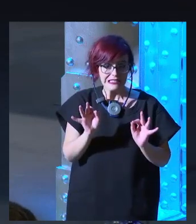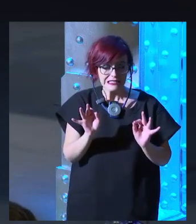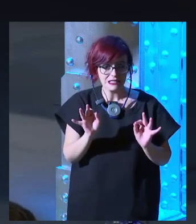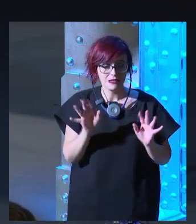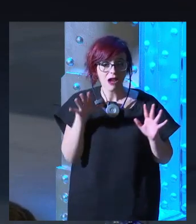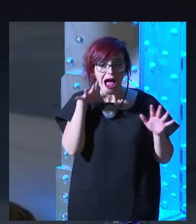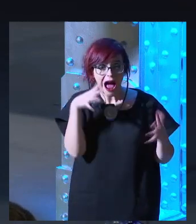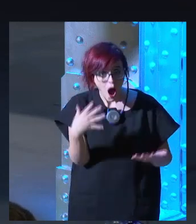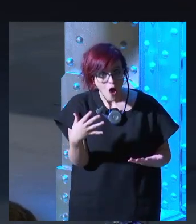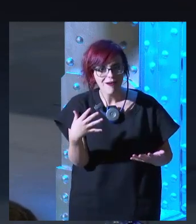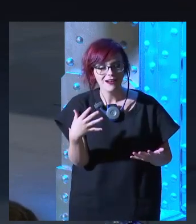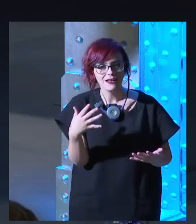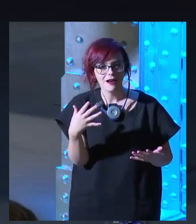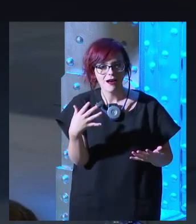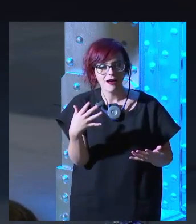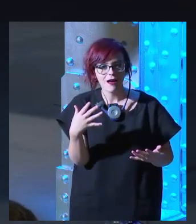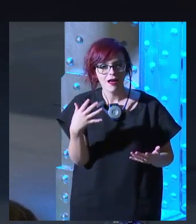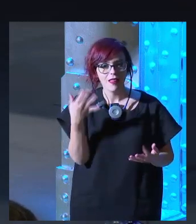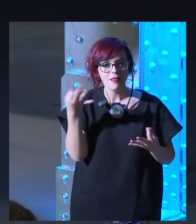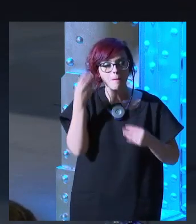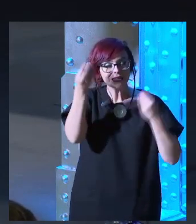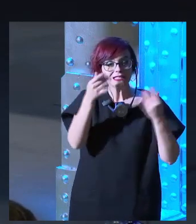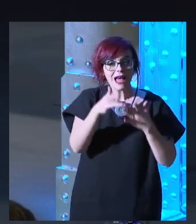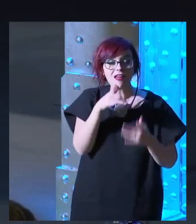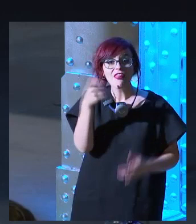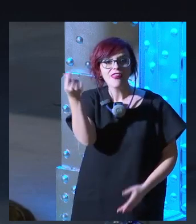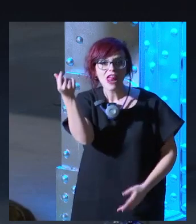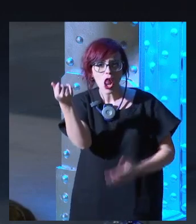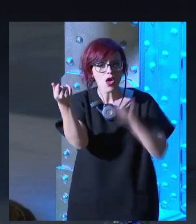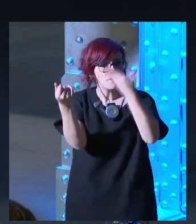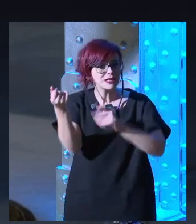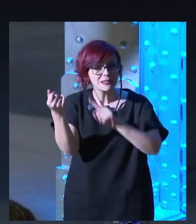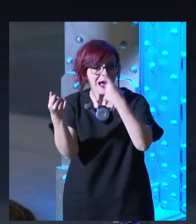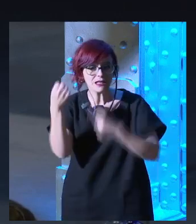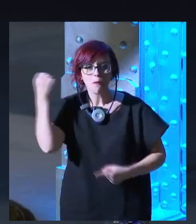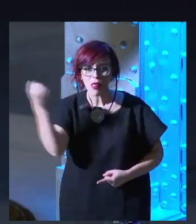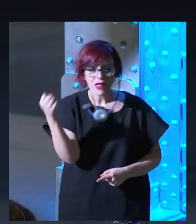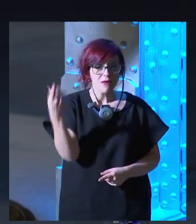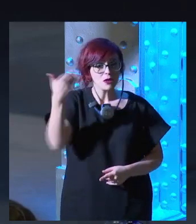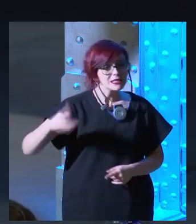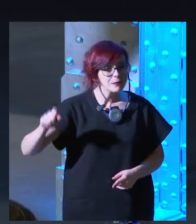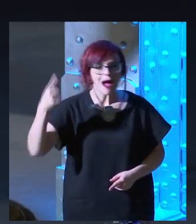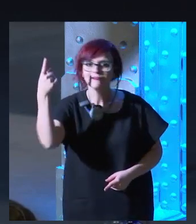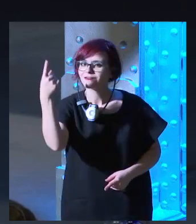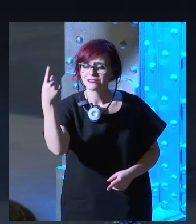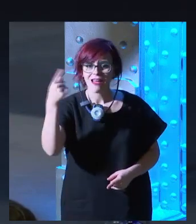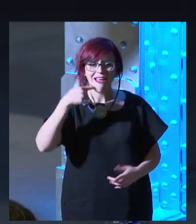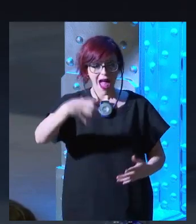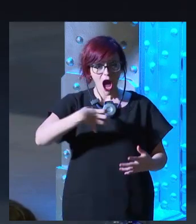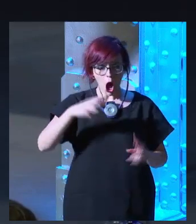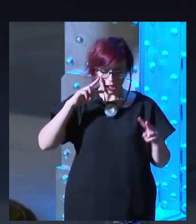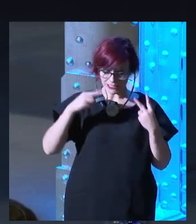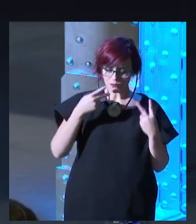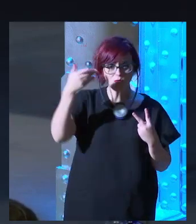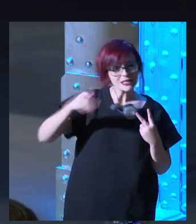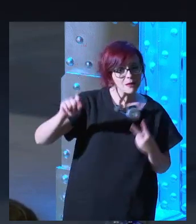love is the highest value. It's not money, it's not power, it's not greed, it's not violence, it's not everything that has tried to destroy